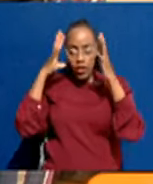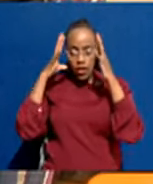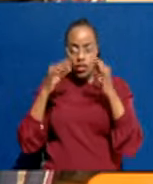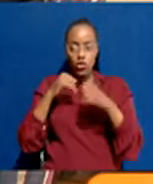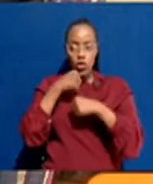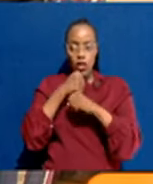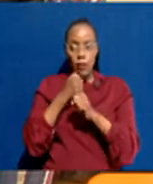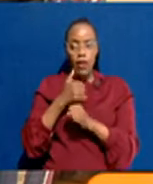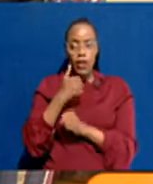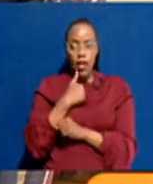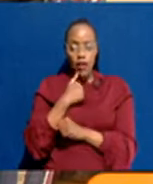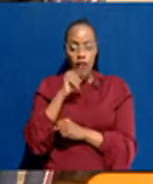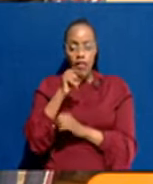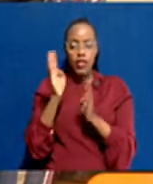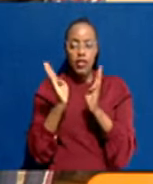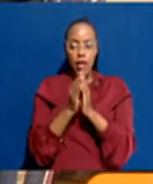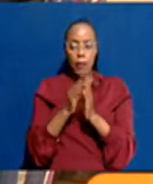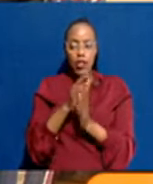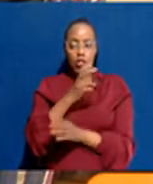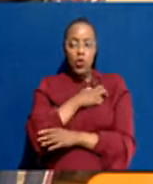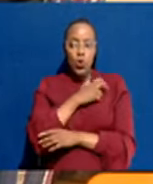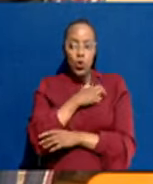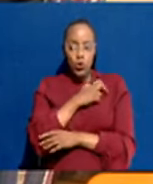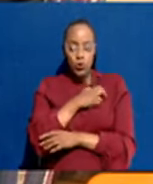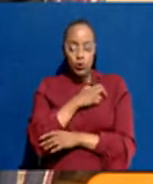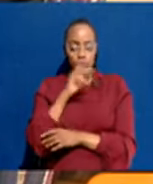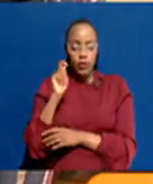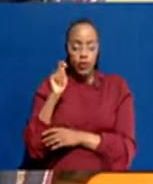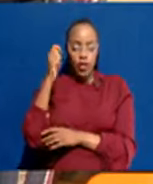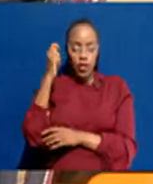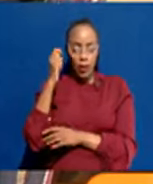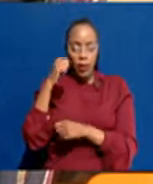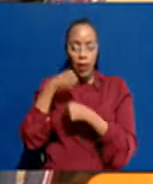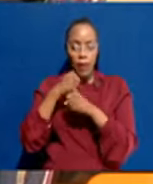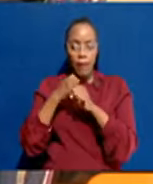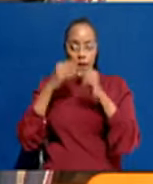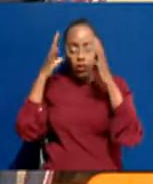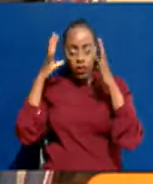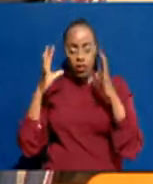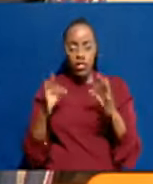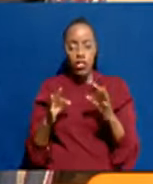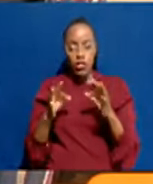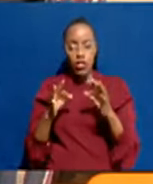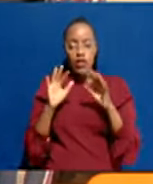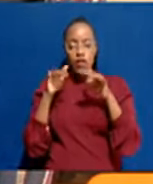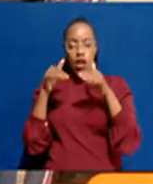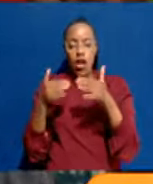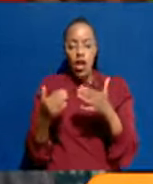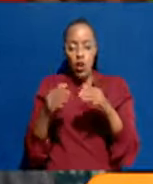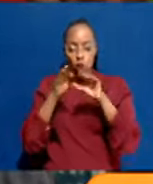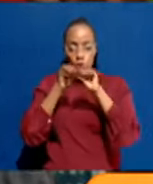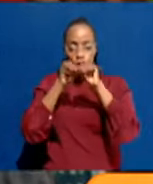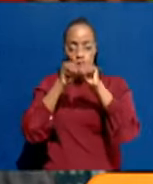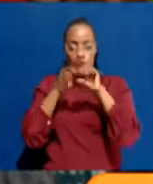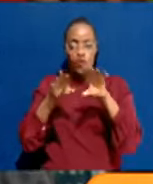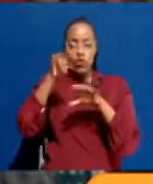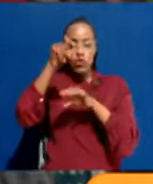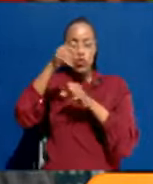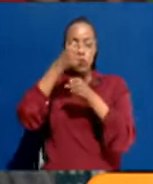meeting. Yeah. That meeting consultation in Harambee made the decisions on how the devolution should